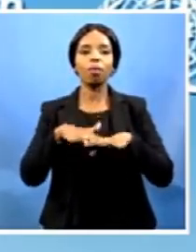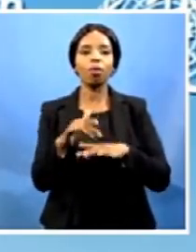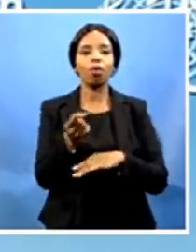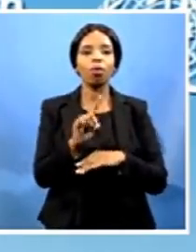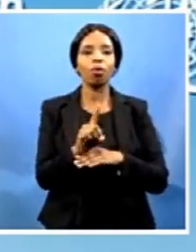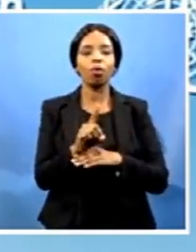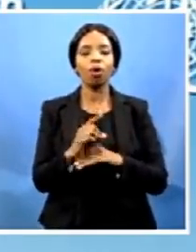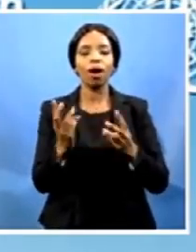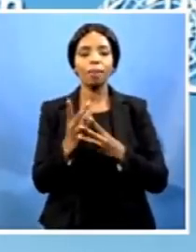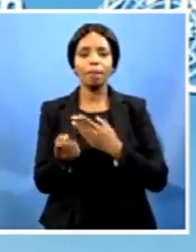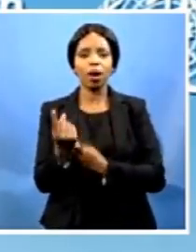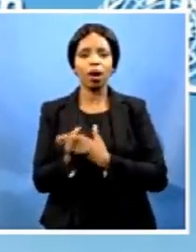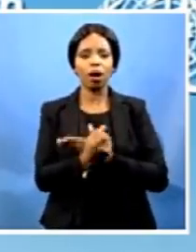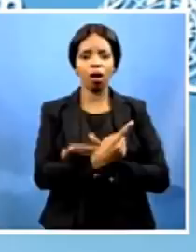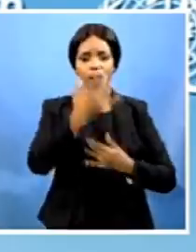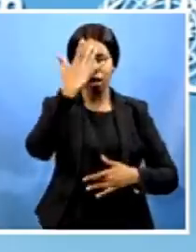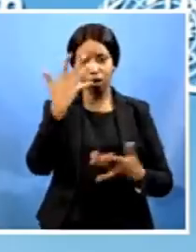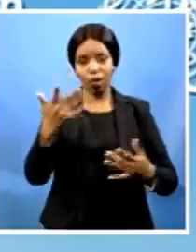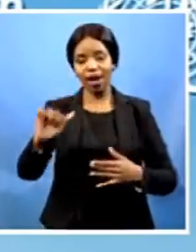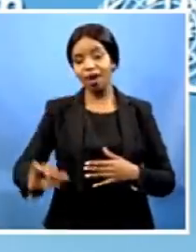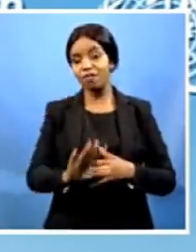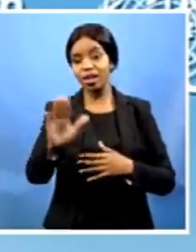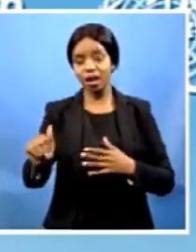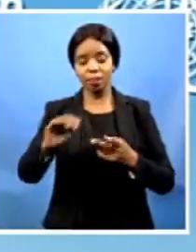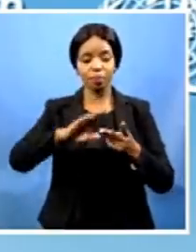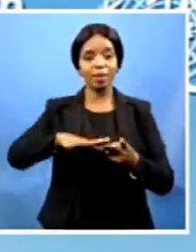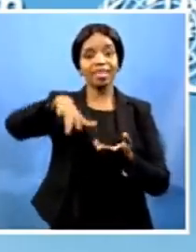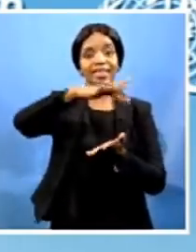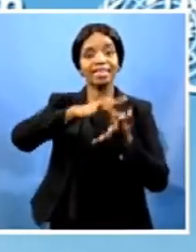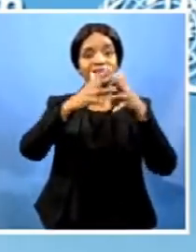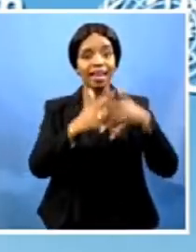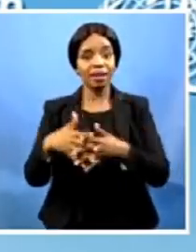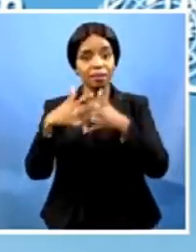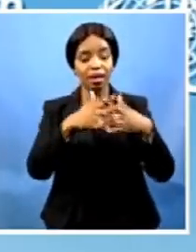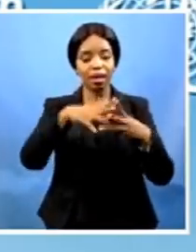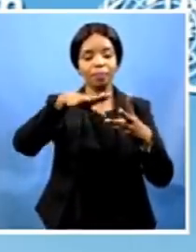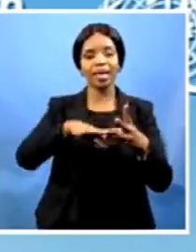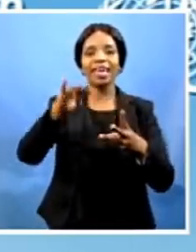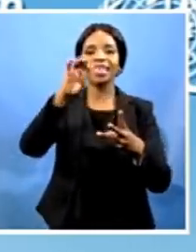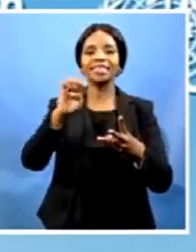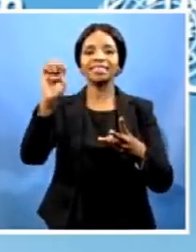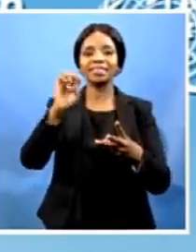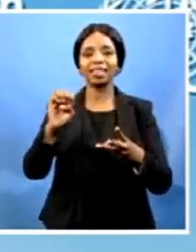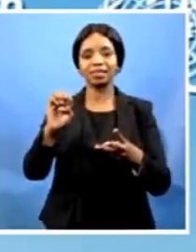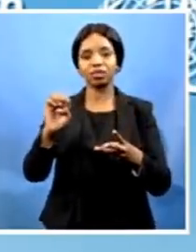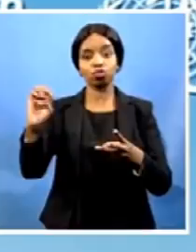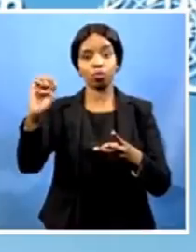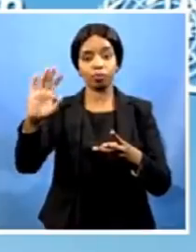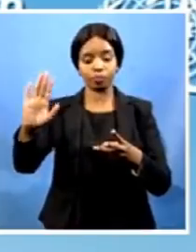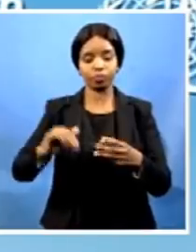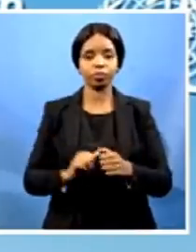America, and Eastern Europe. Most countries are still in the early stages of their